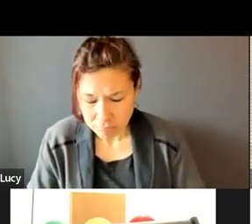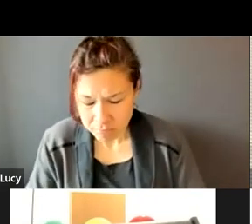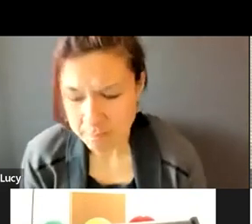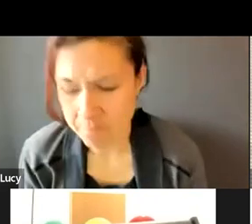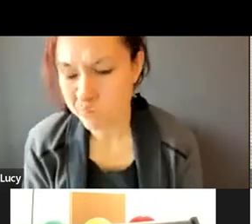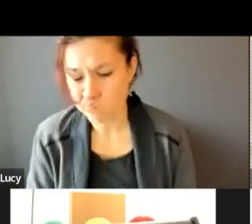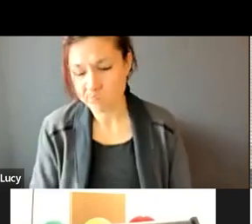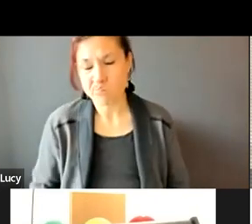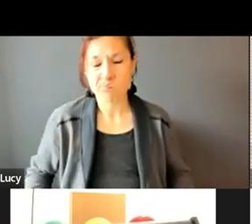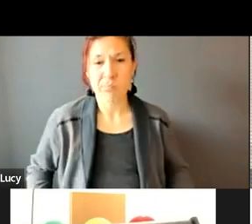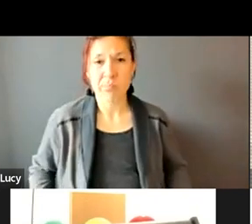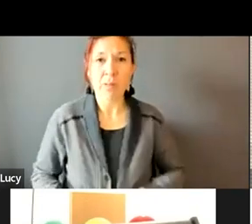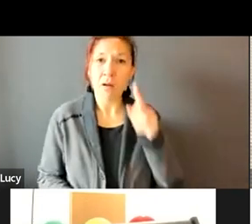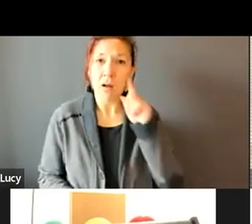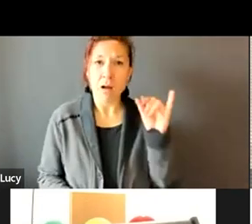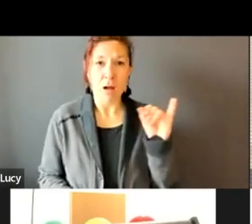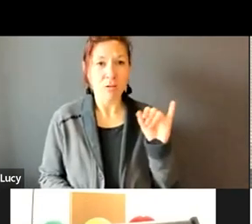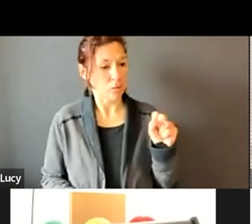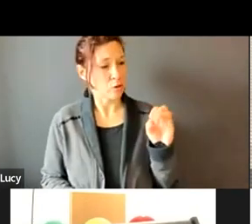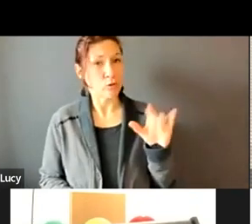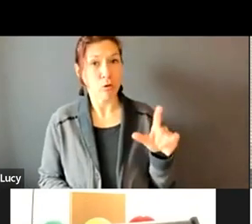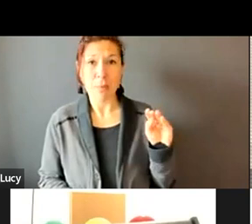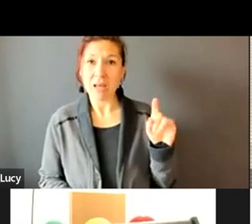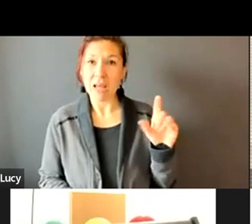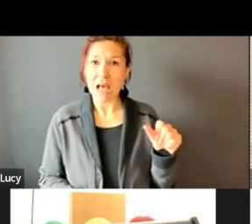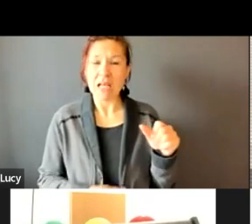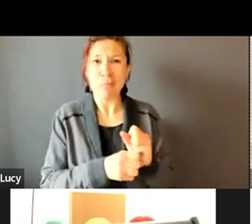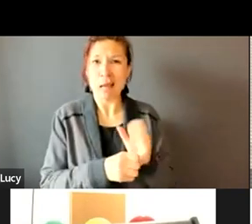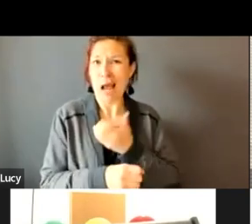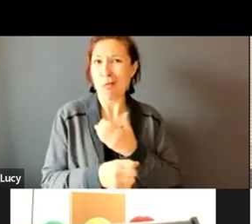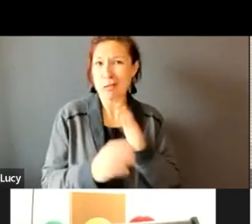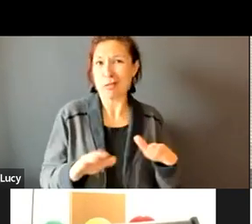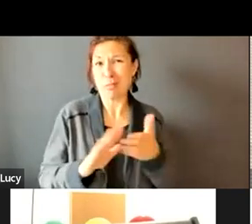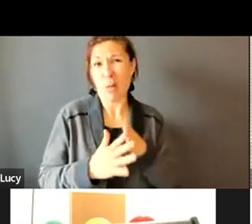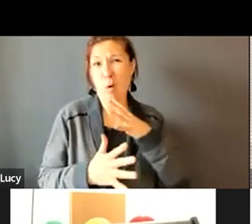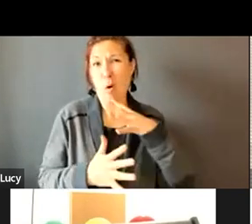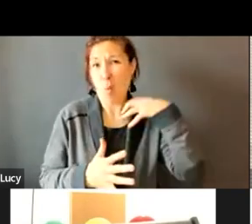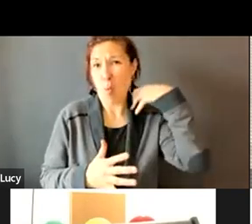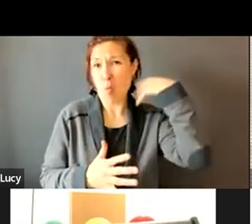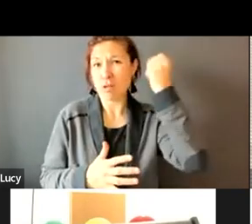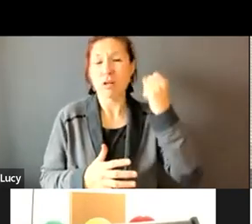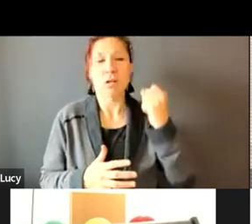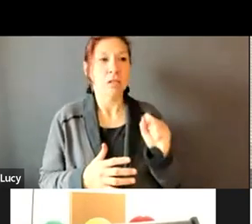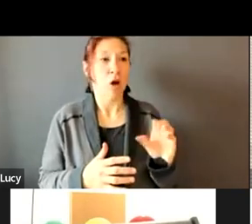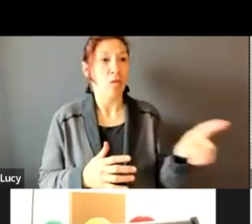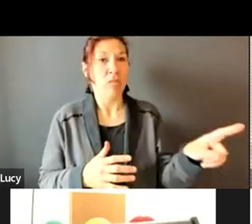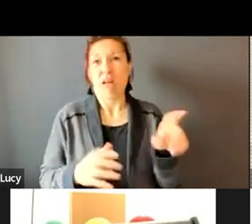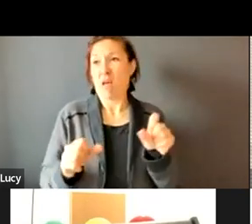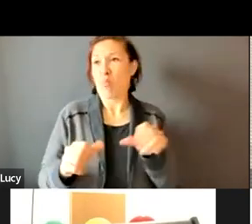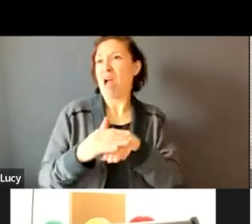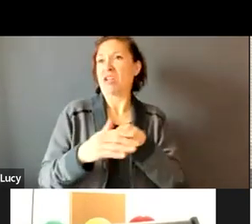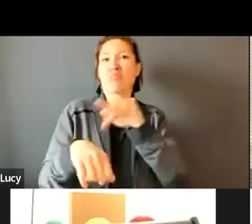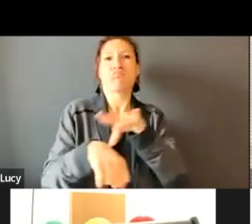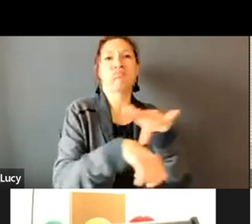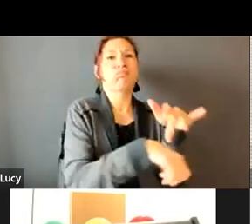children um and what I mean by that is that um their access to things that are Way Beyond